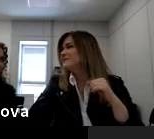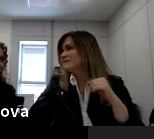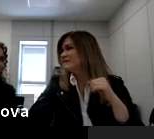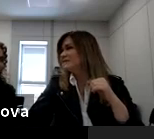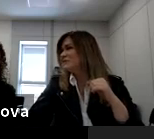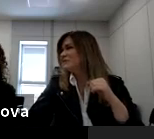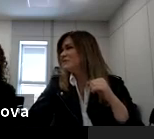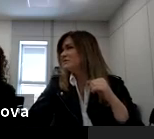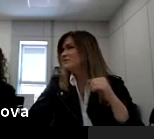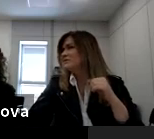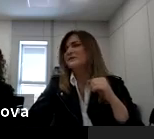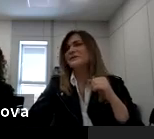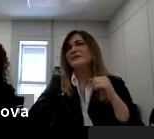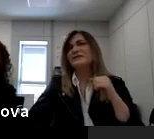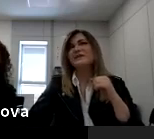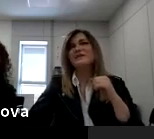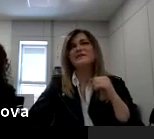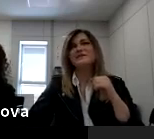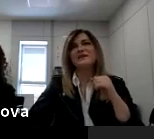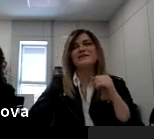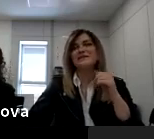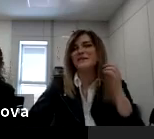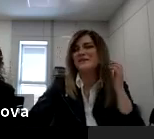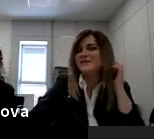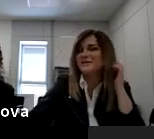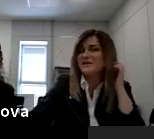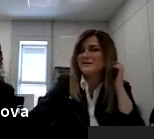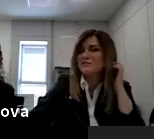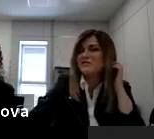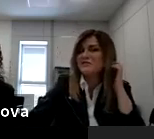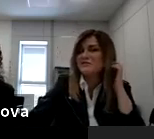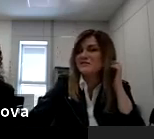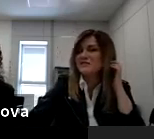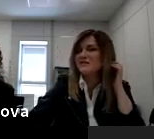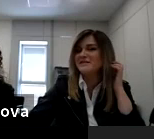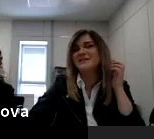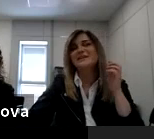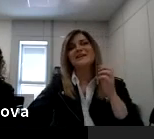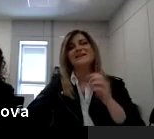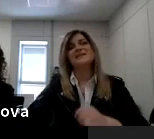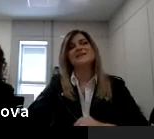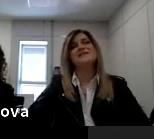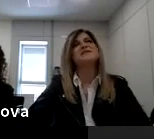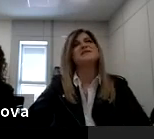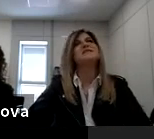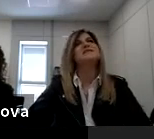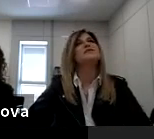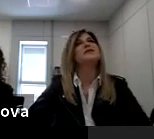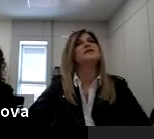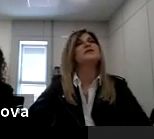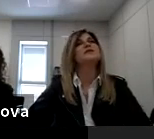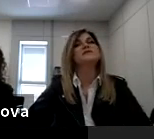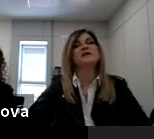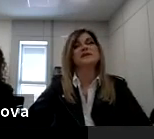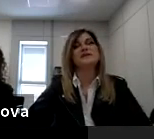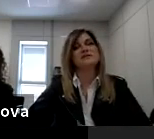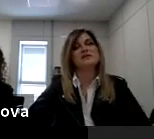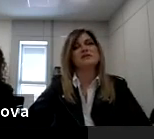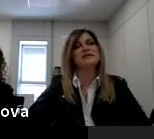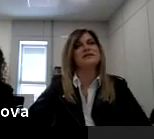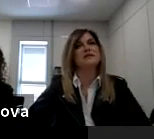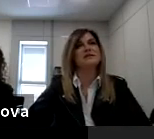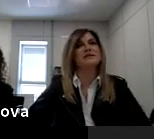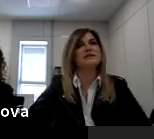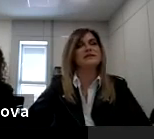answered, yes. Of course. Yeah. I think we have professionals here that work in field of lighting,